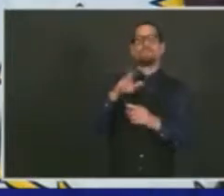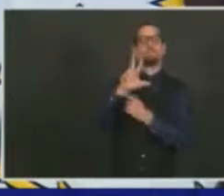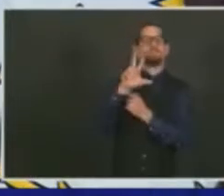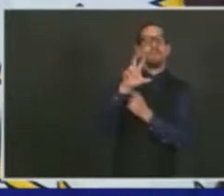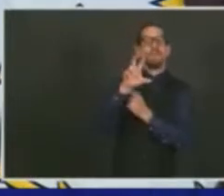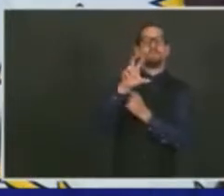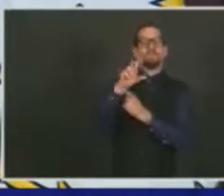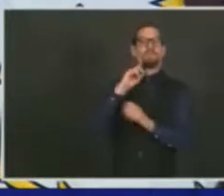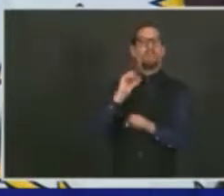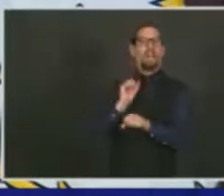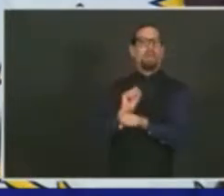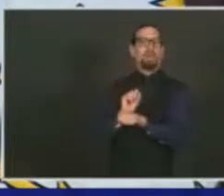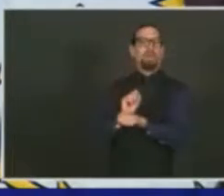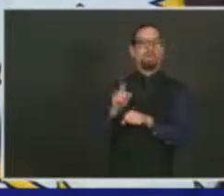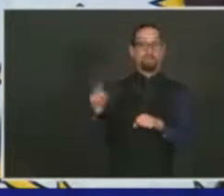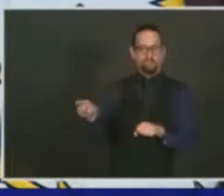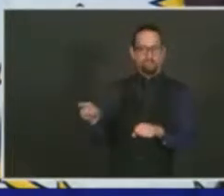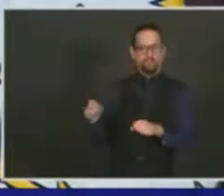is to